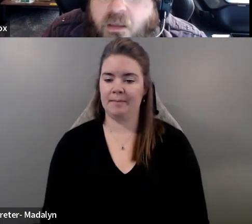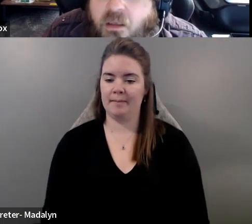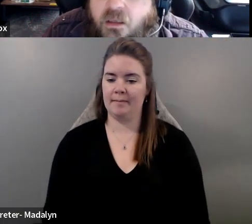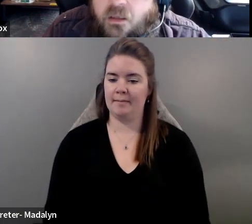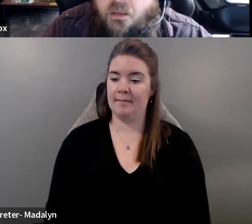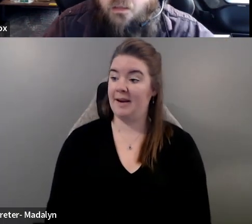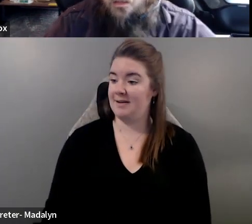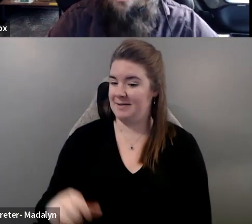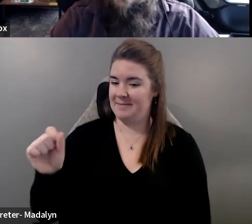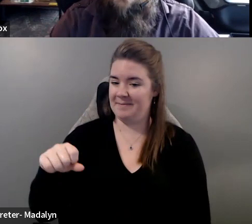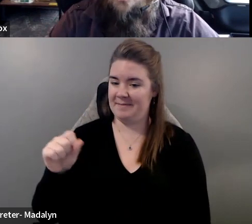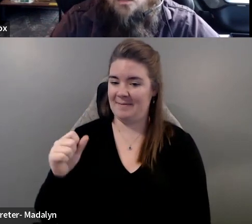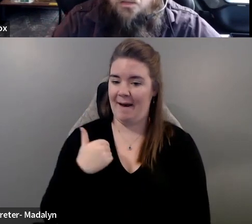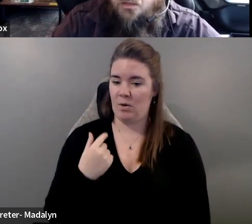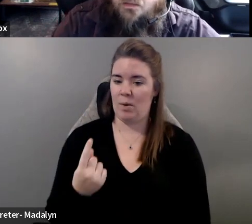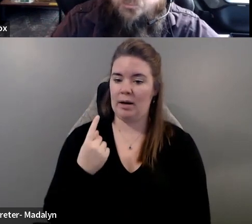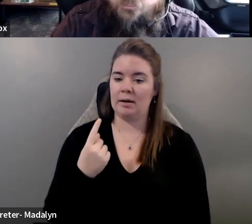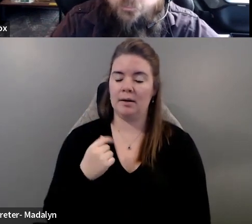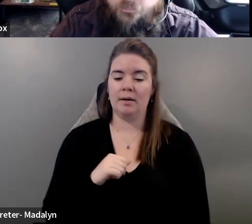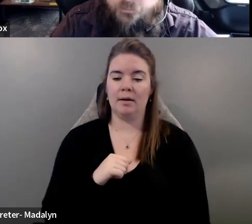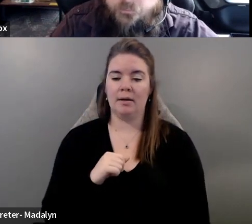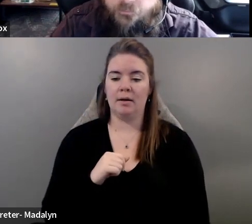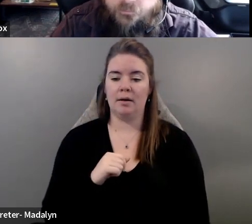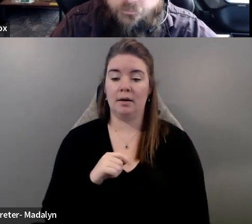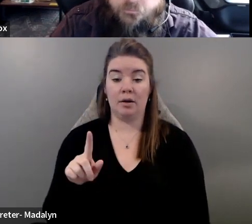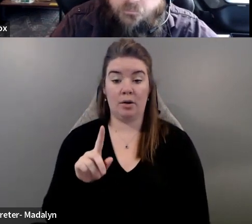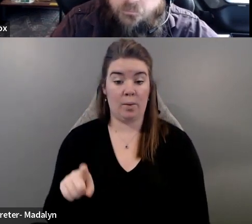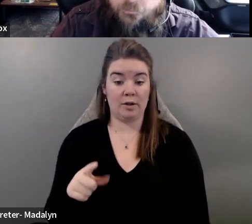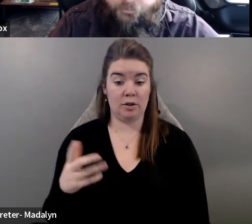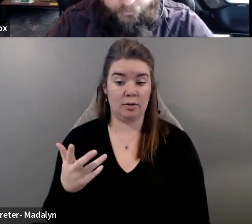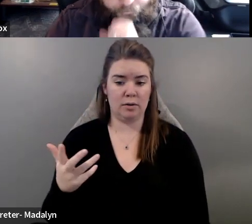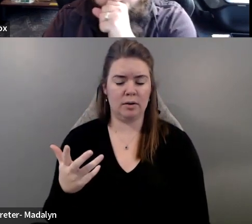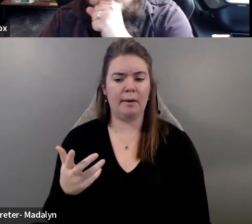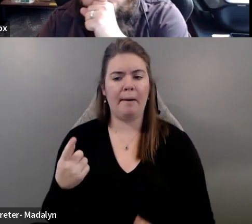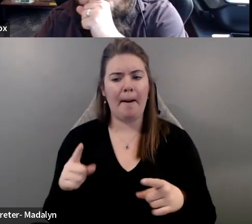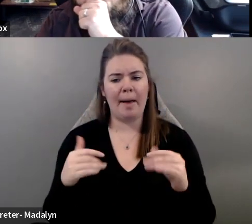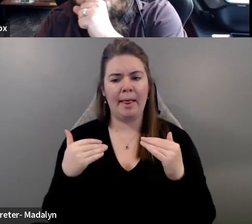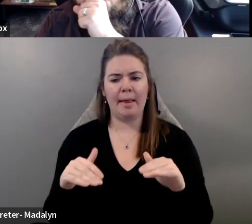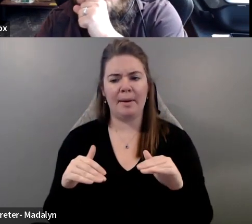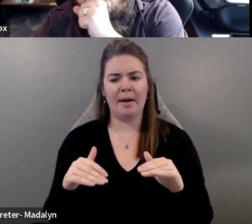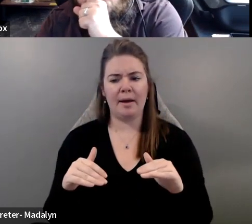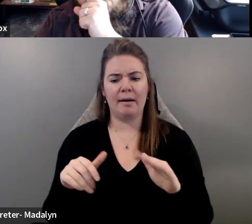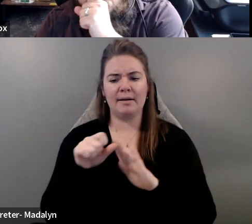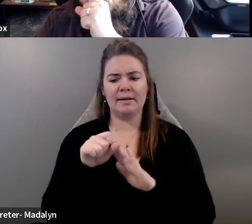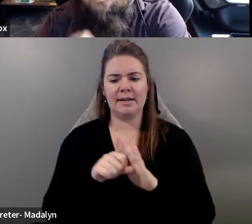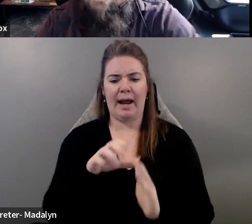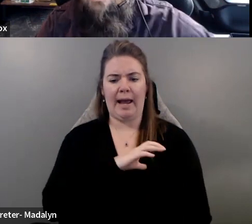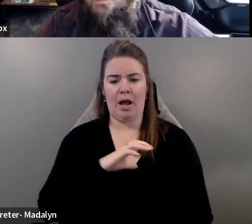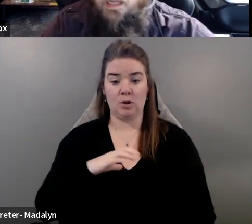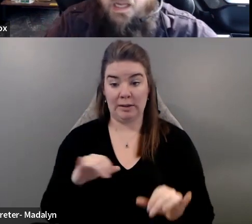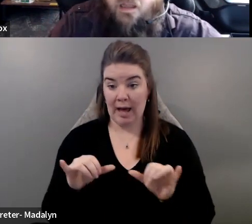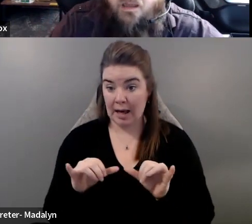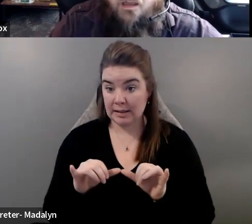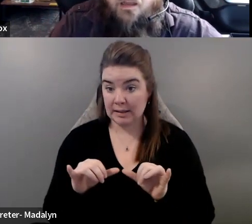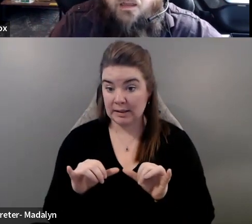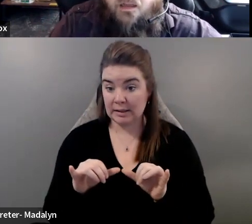Yes, we do have one. So the question is there a limit to state council sizes?